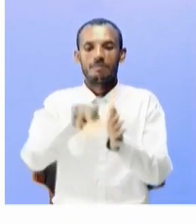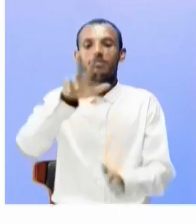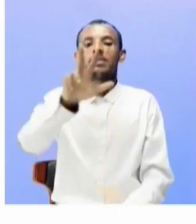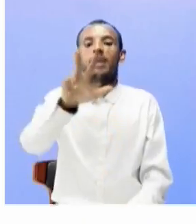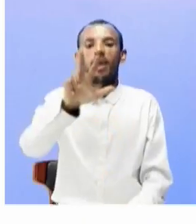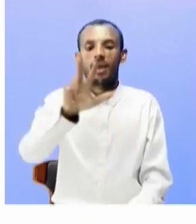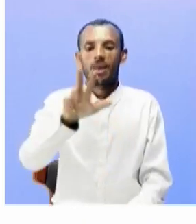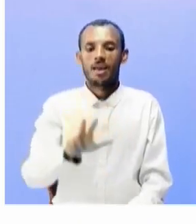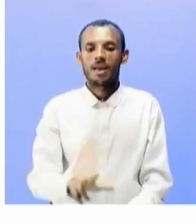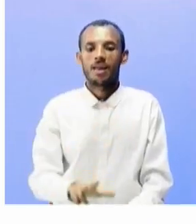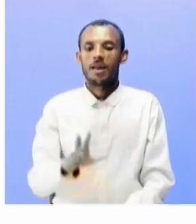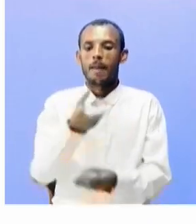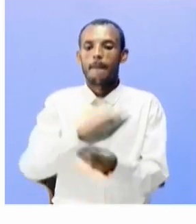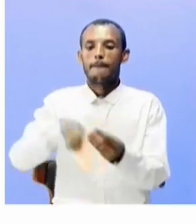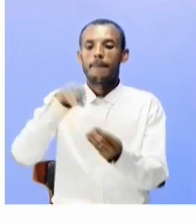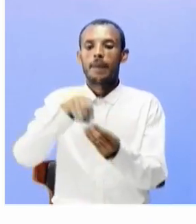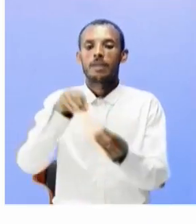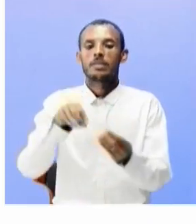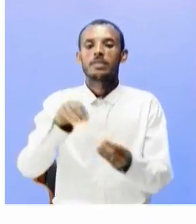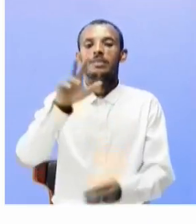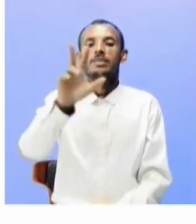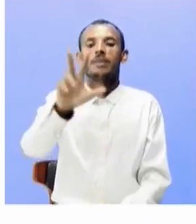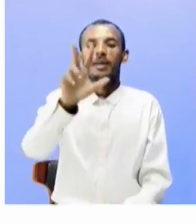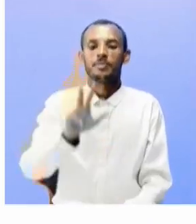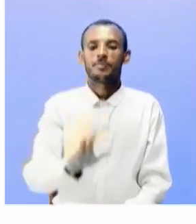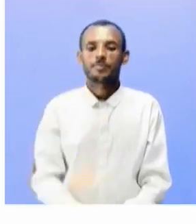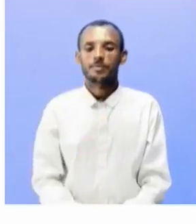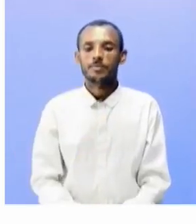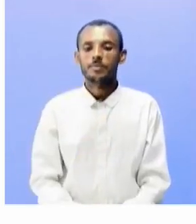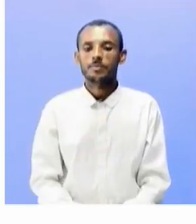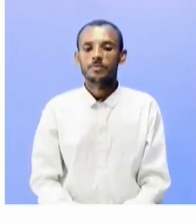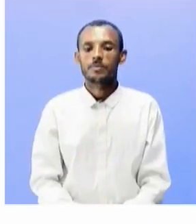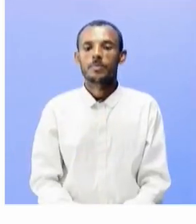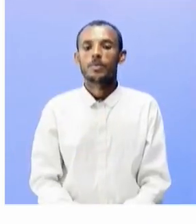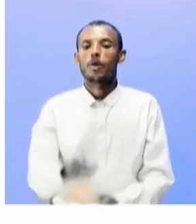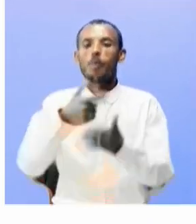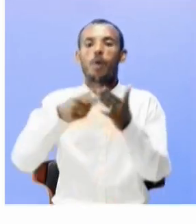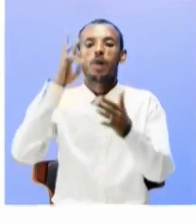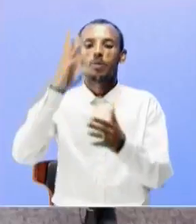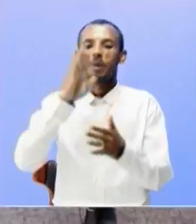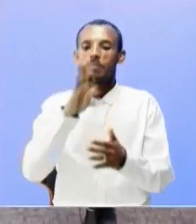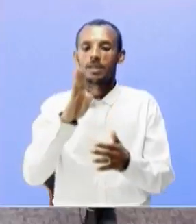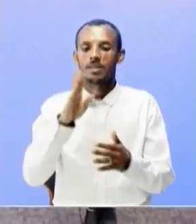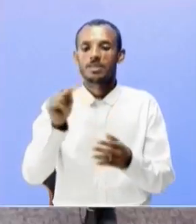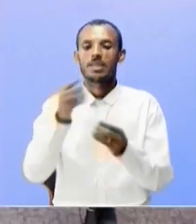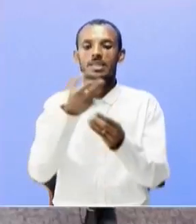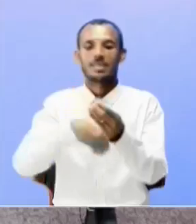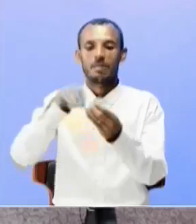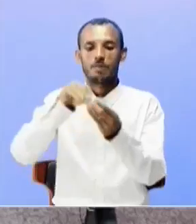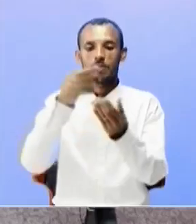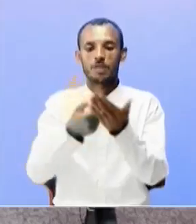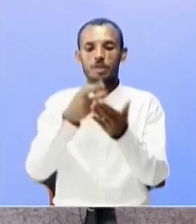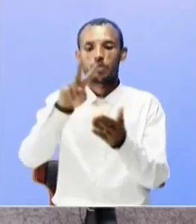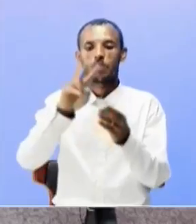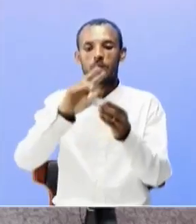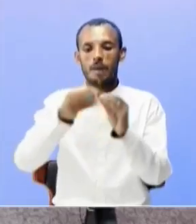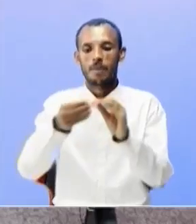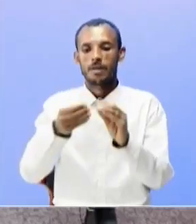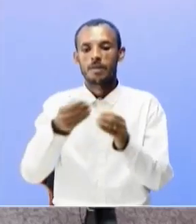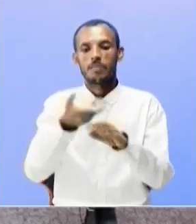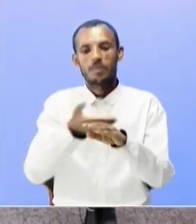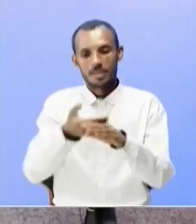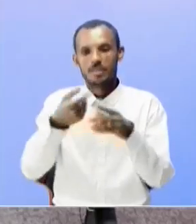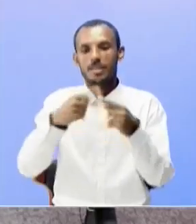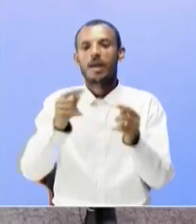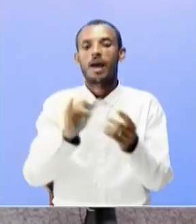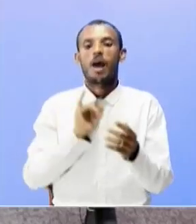-3 plus 3. What will be the sum of these two numbers? Please try. I'll